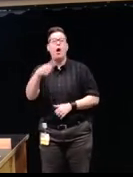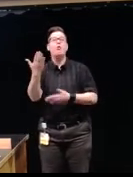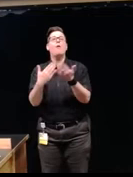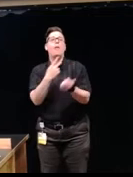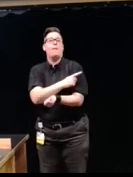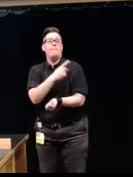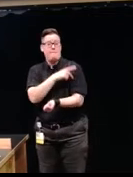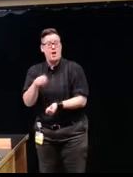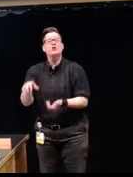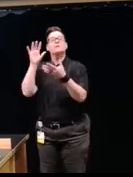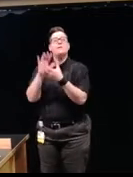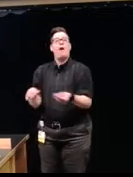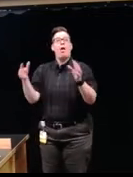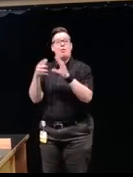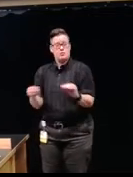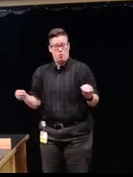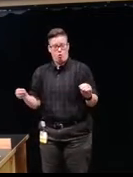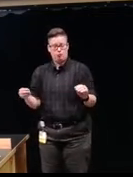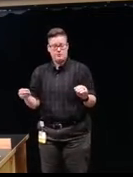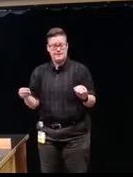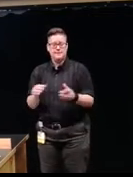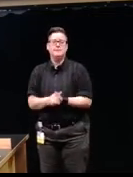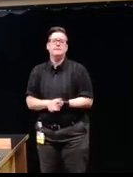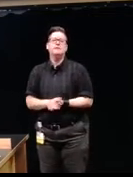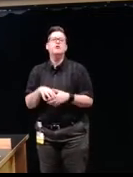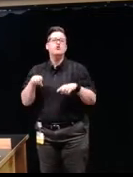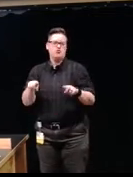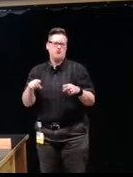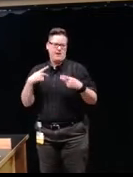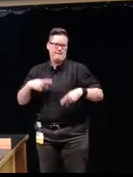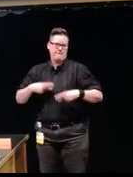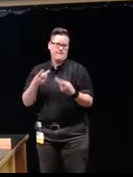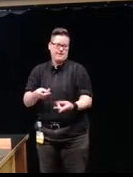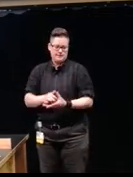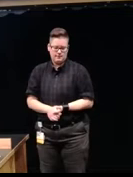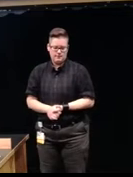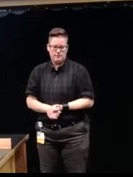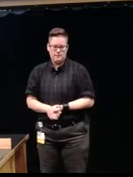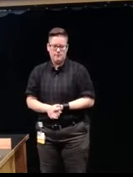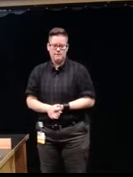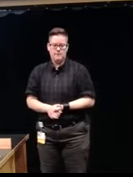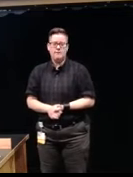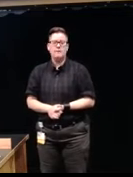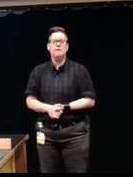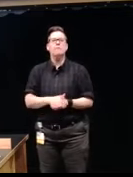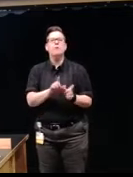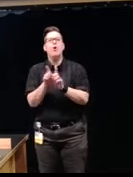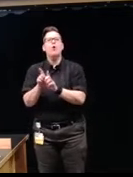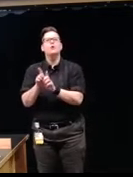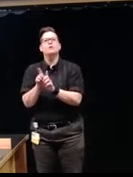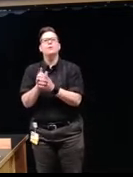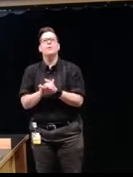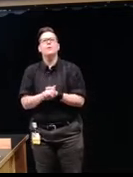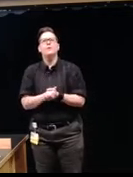their stories in physical ways. They don't upfront tell their story in a psychologically informed